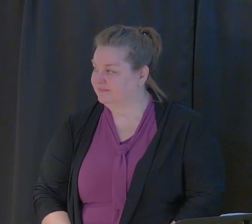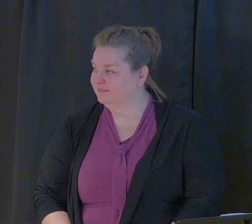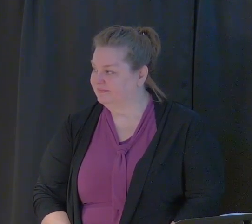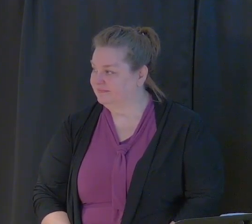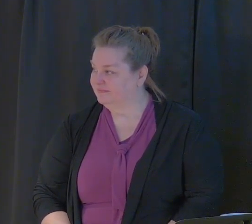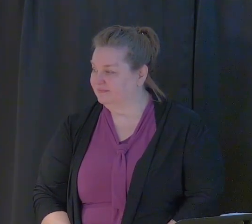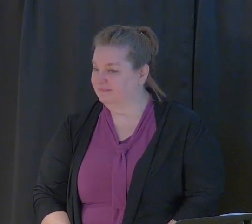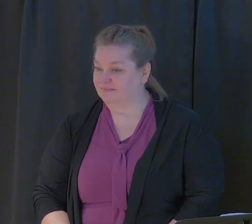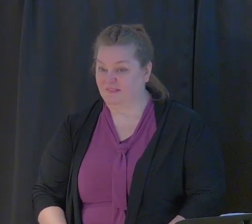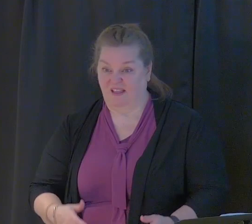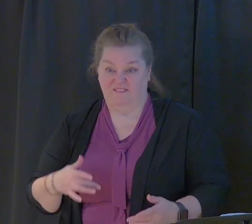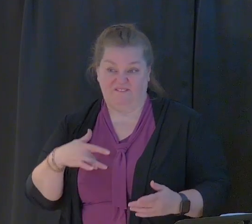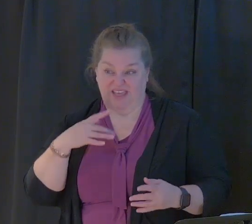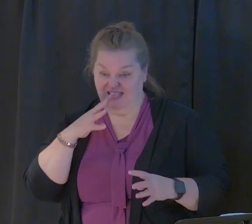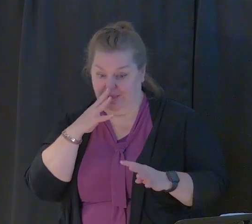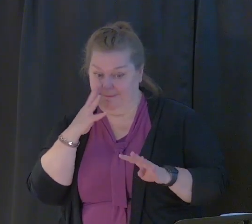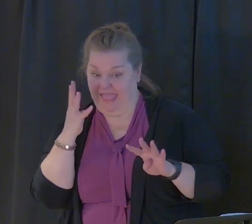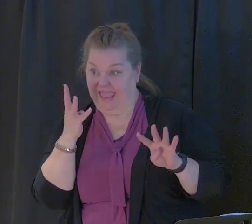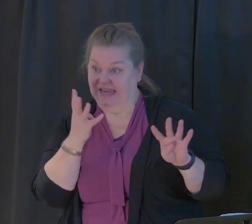Abandoned?